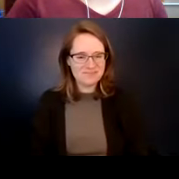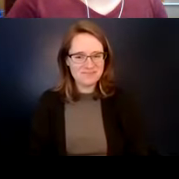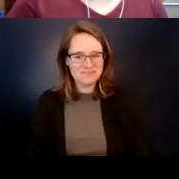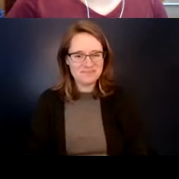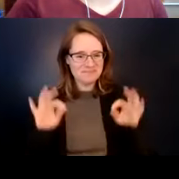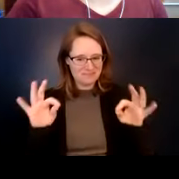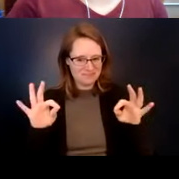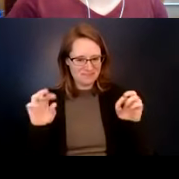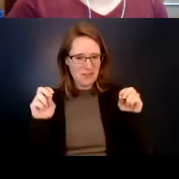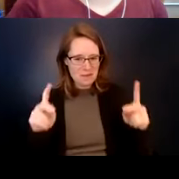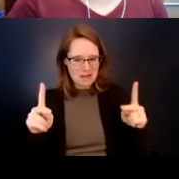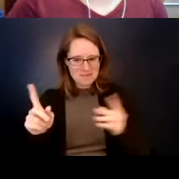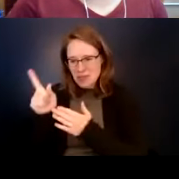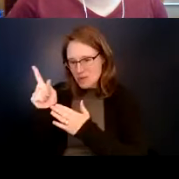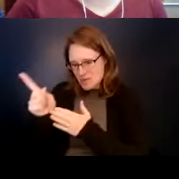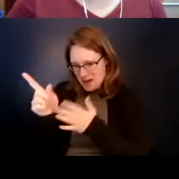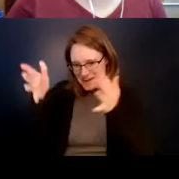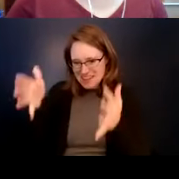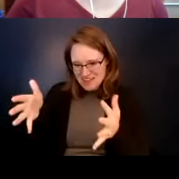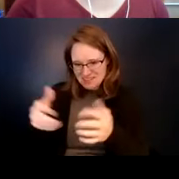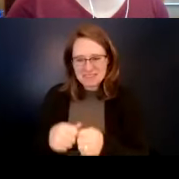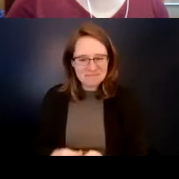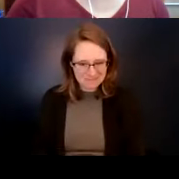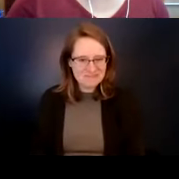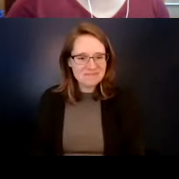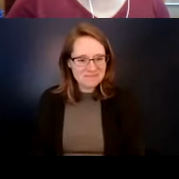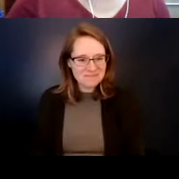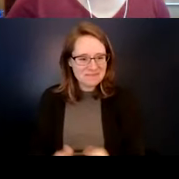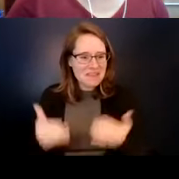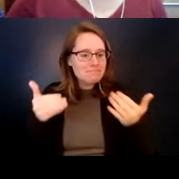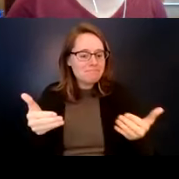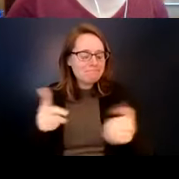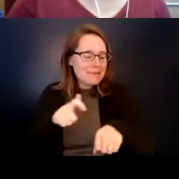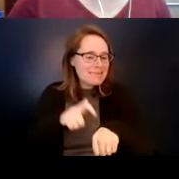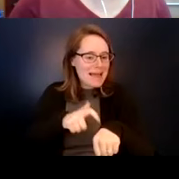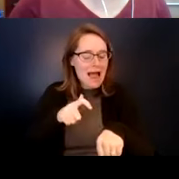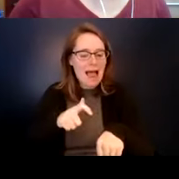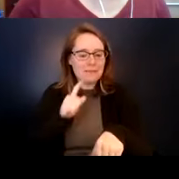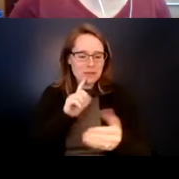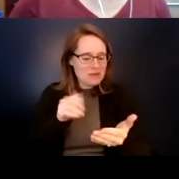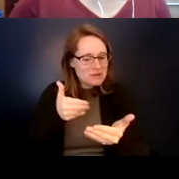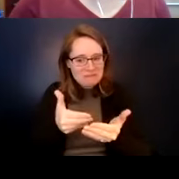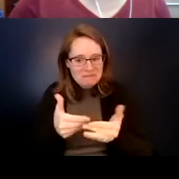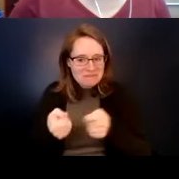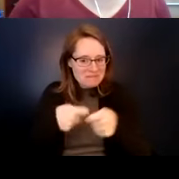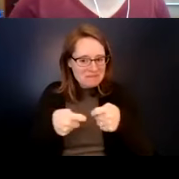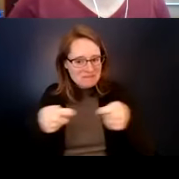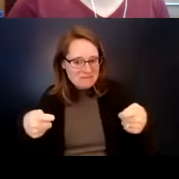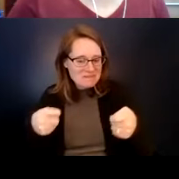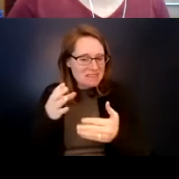All right, everybody, we have about a minute left. So if you want to just take this time to finish your